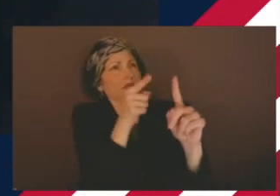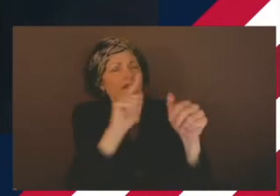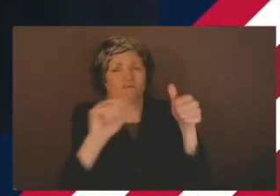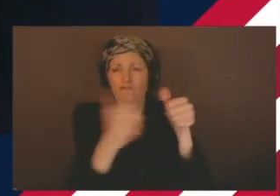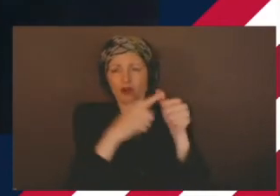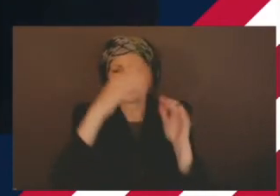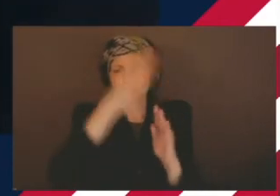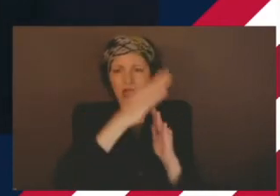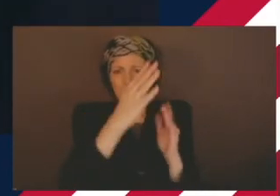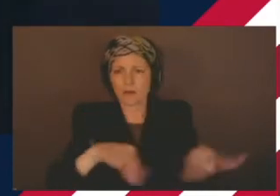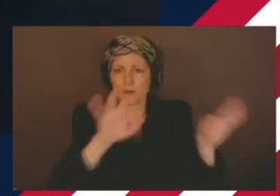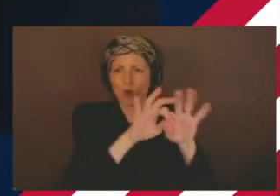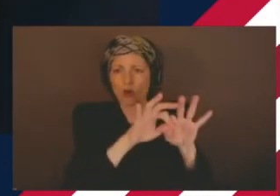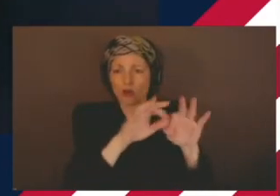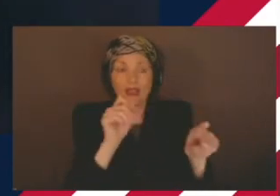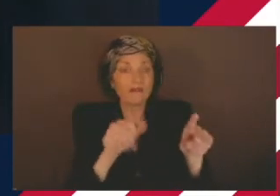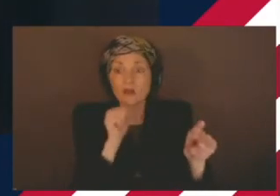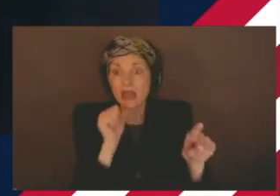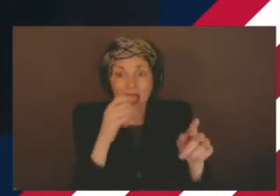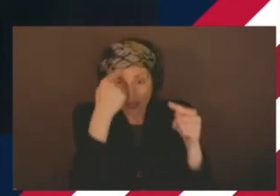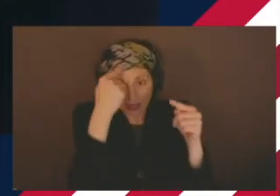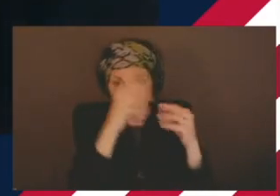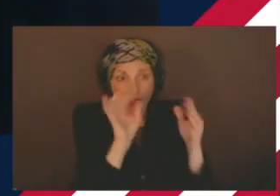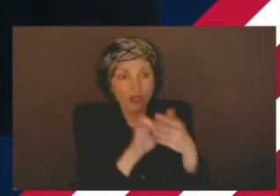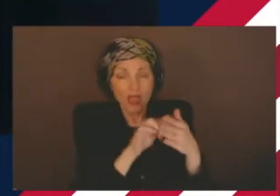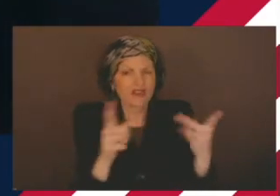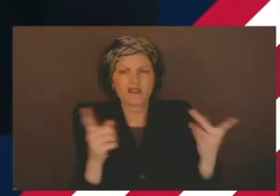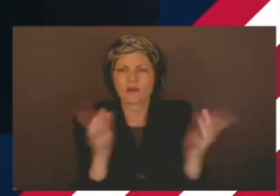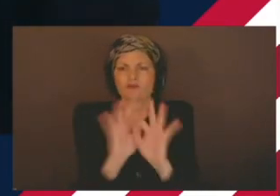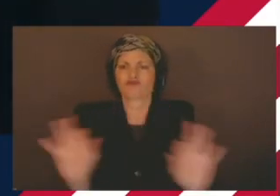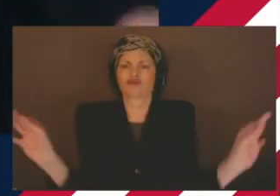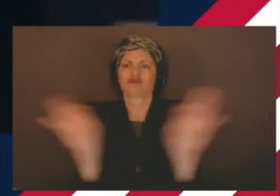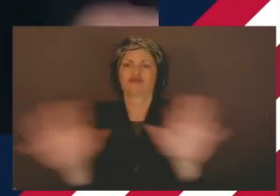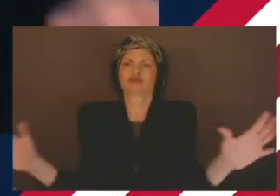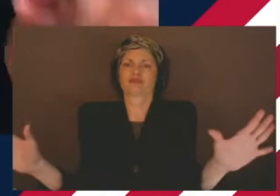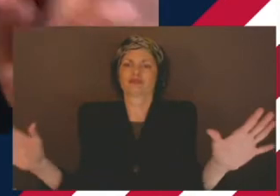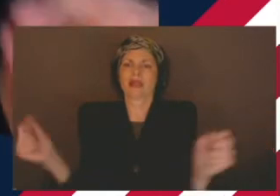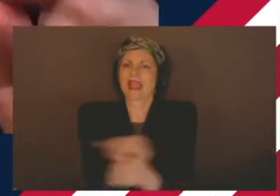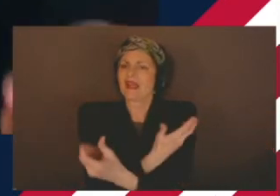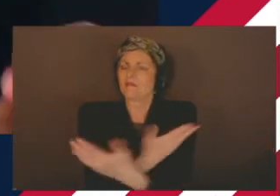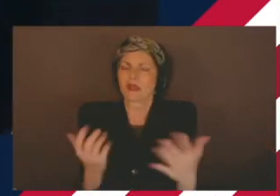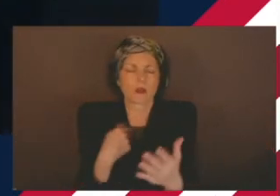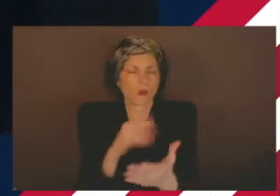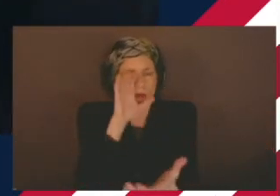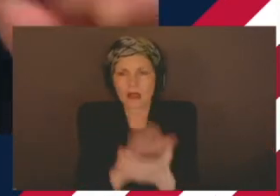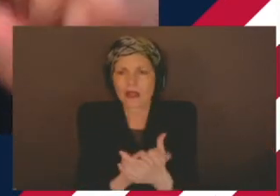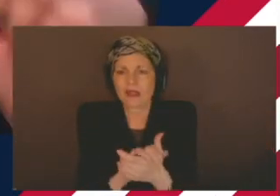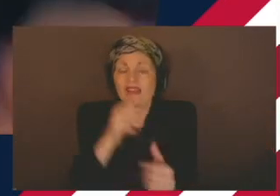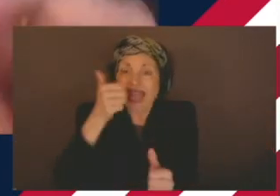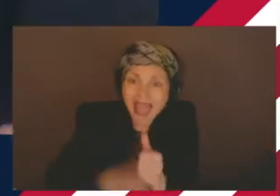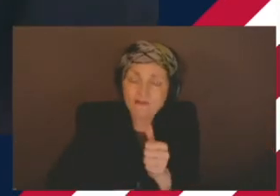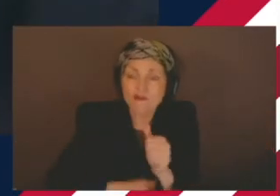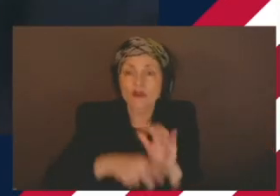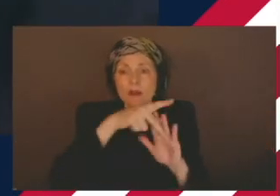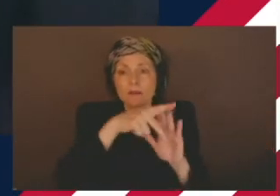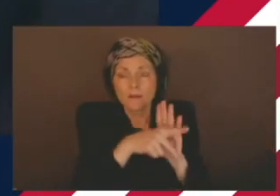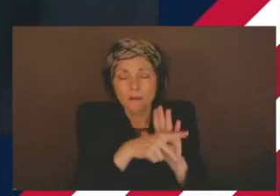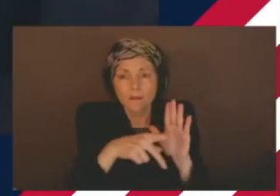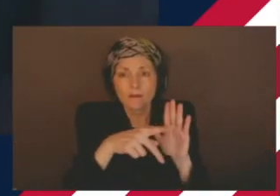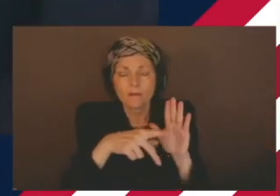democracy. It is counter, it's an antithesis to everything we believe. And so every piece of public policy that has death in